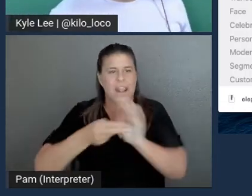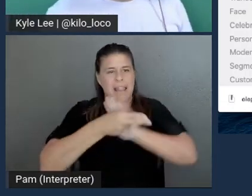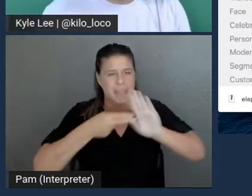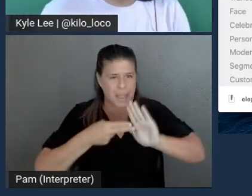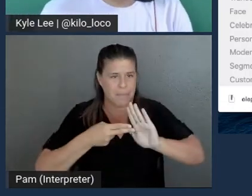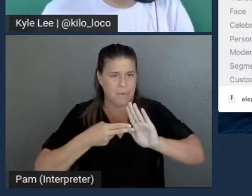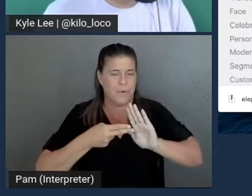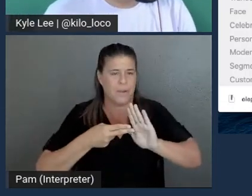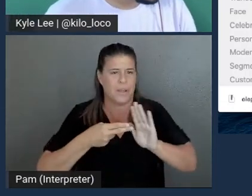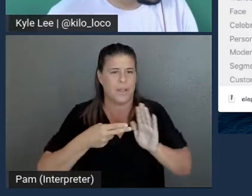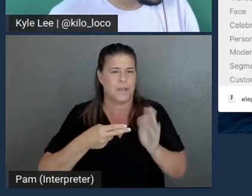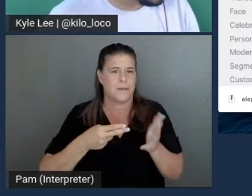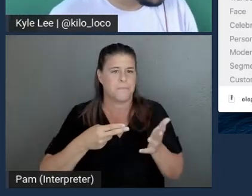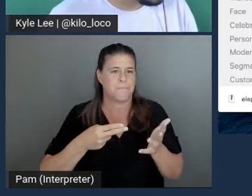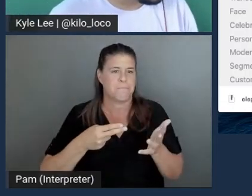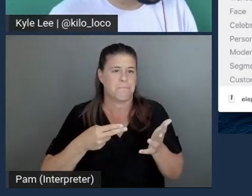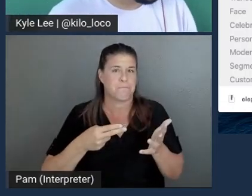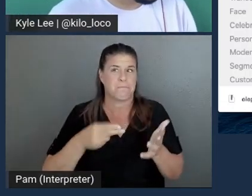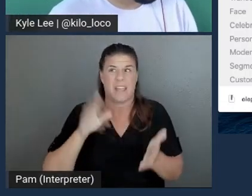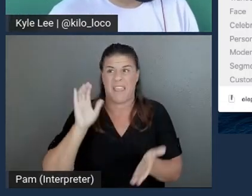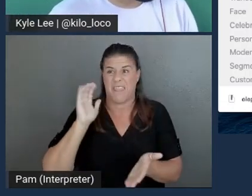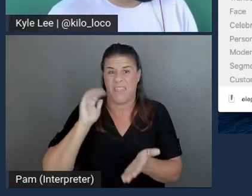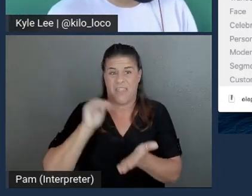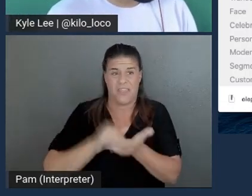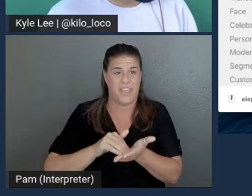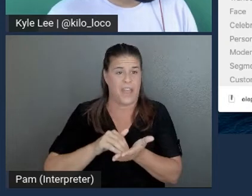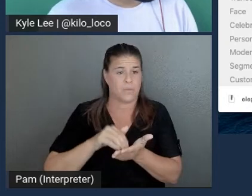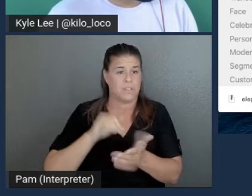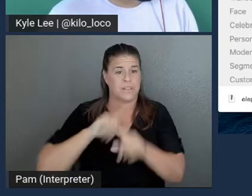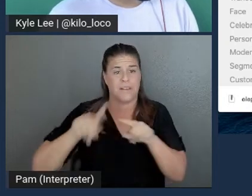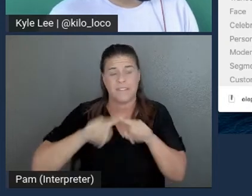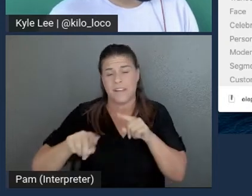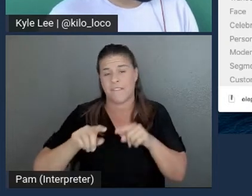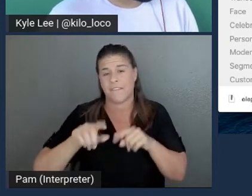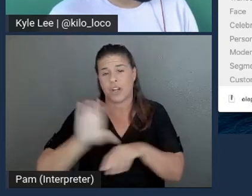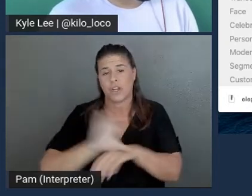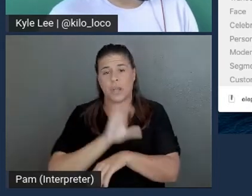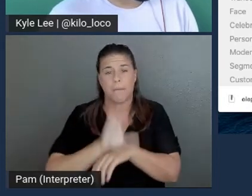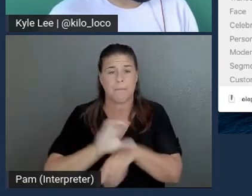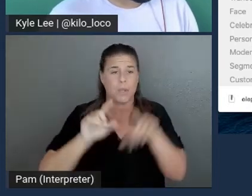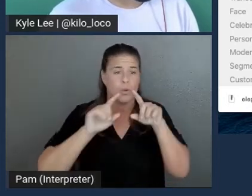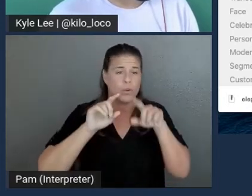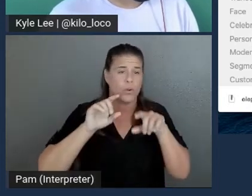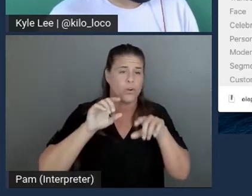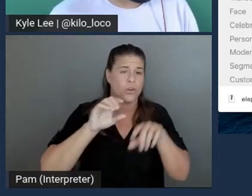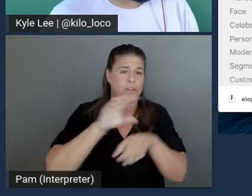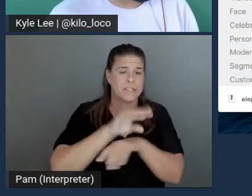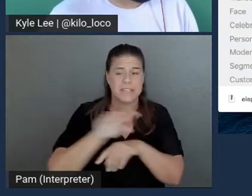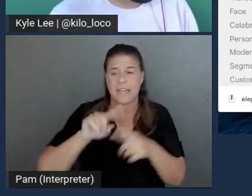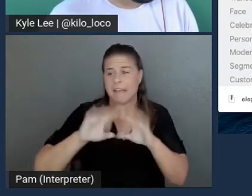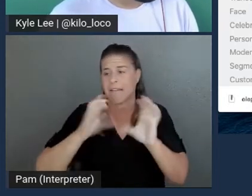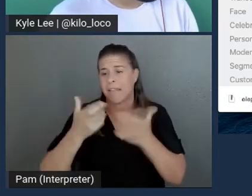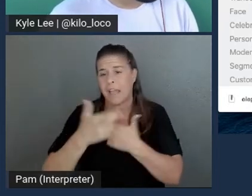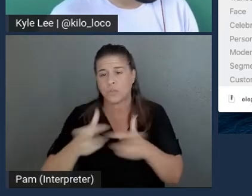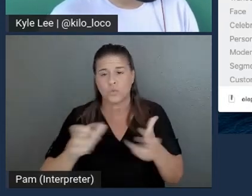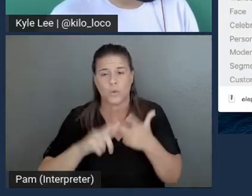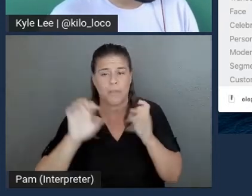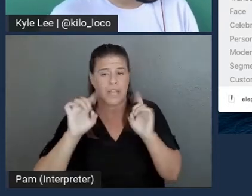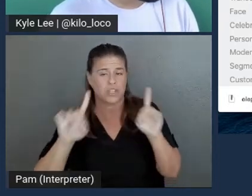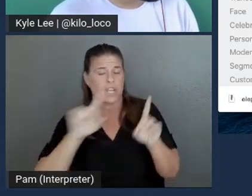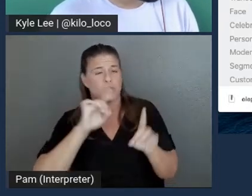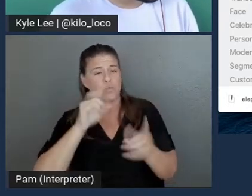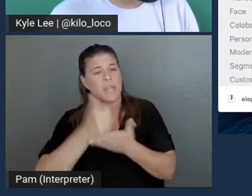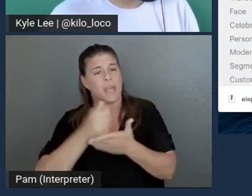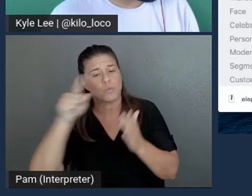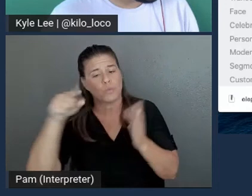actually thousands of different labels. So computers, scenes, classroom, education. It helps when looking at your